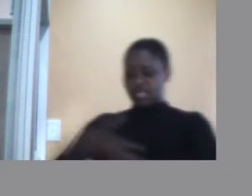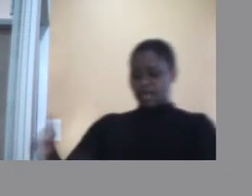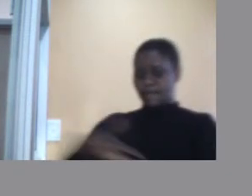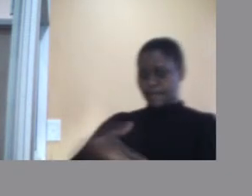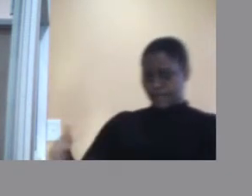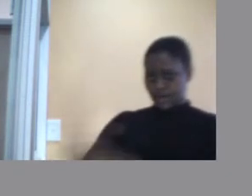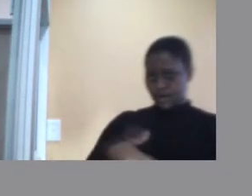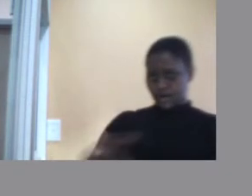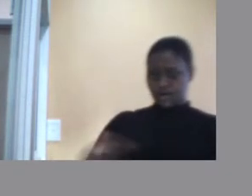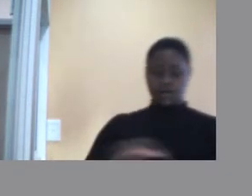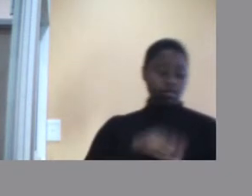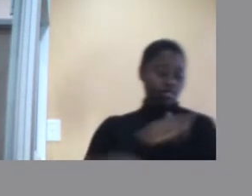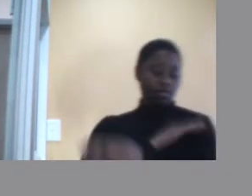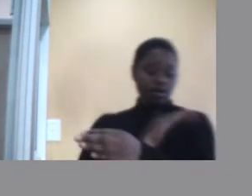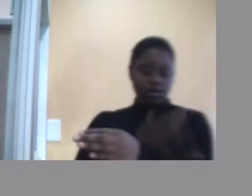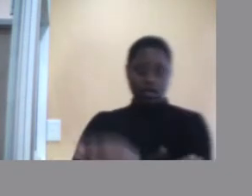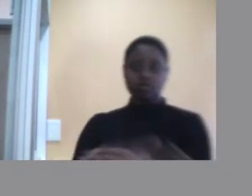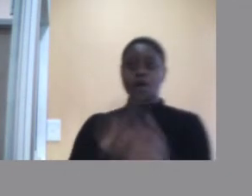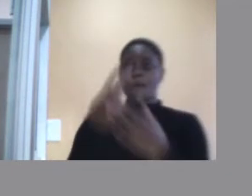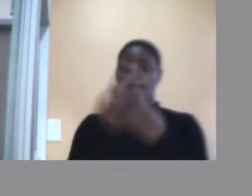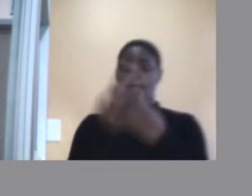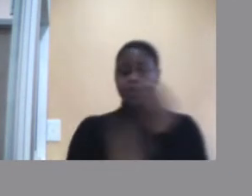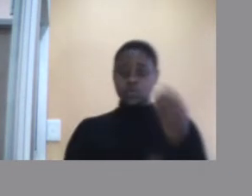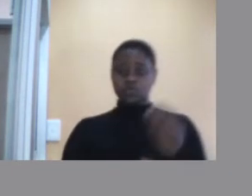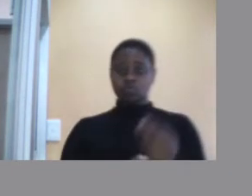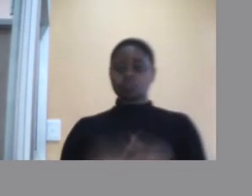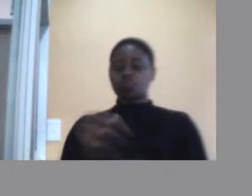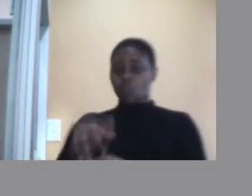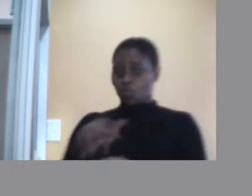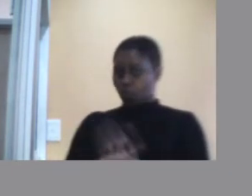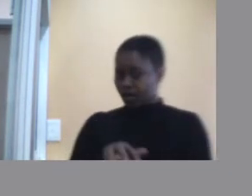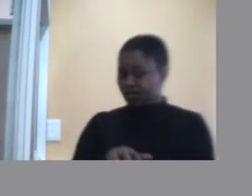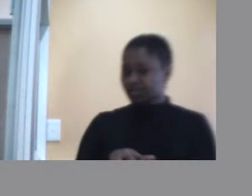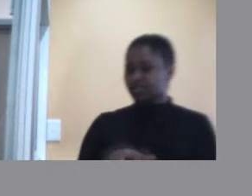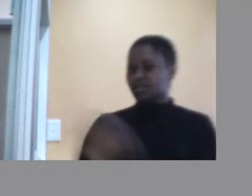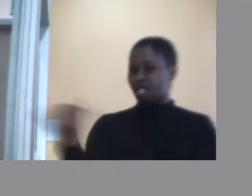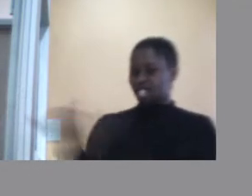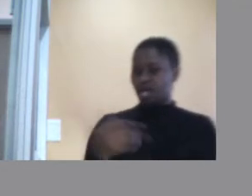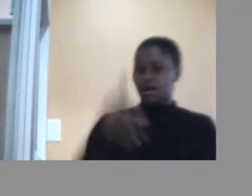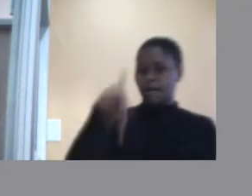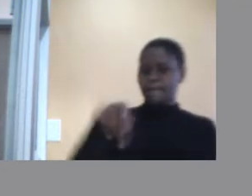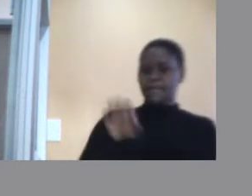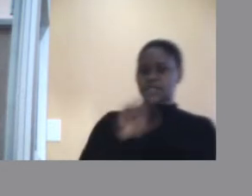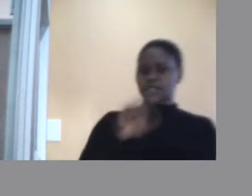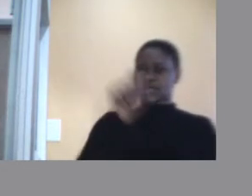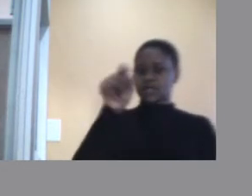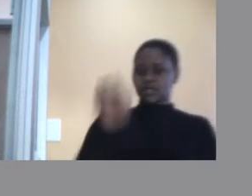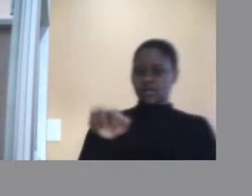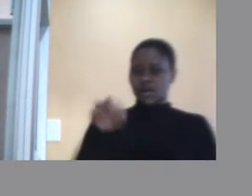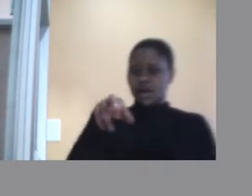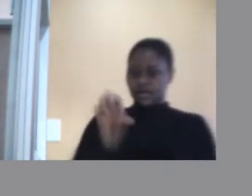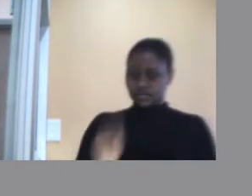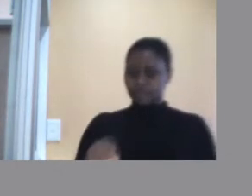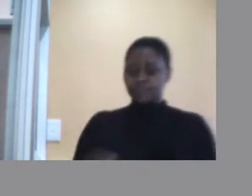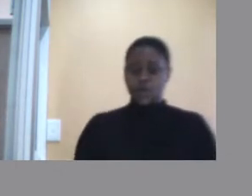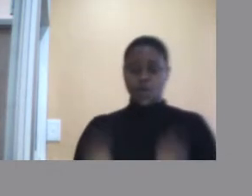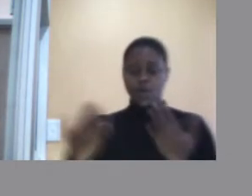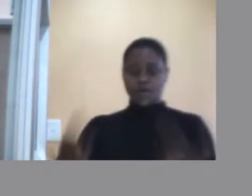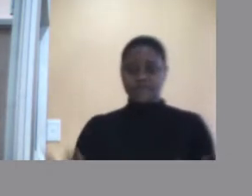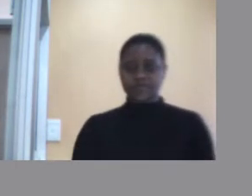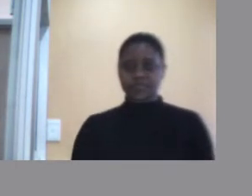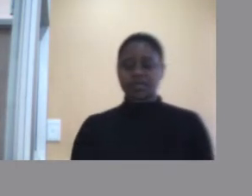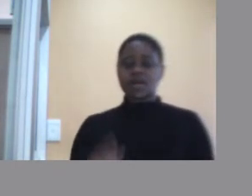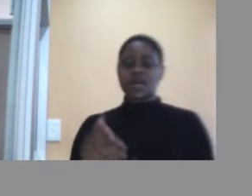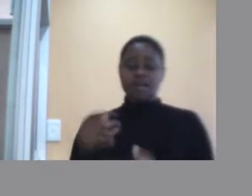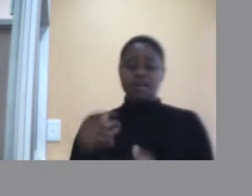of capital. Both worker and a farmer, like fetus, took the devil's offering, and they will